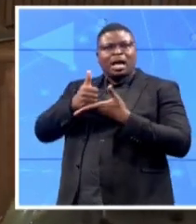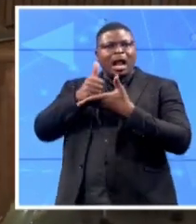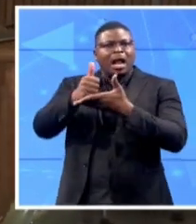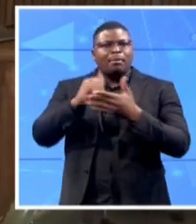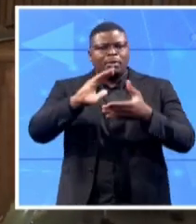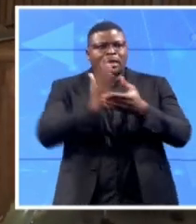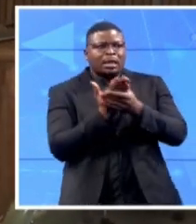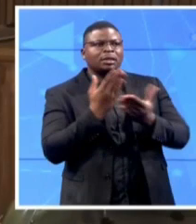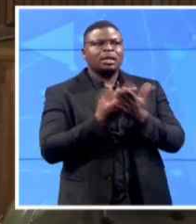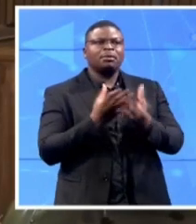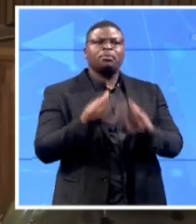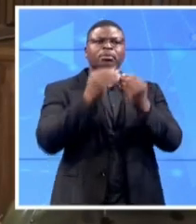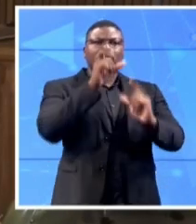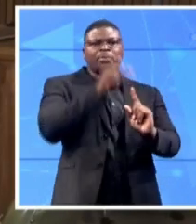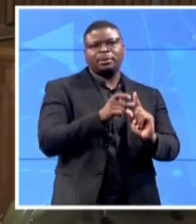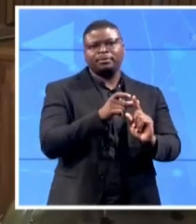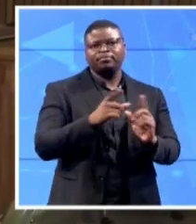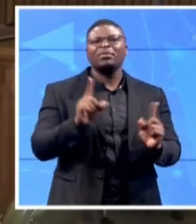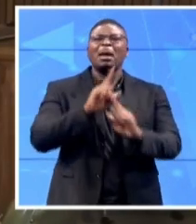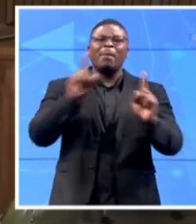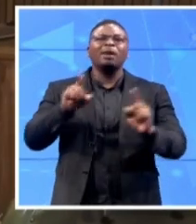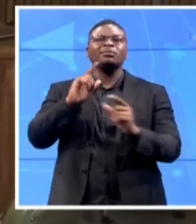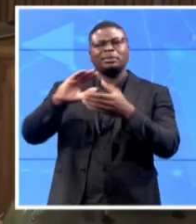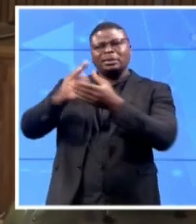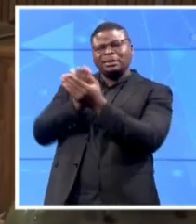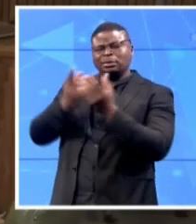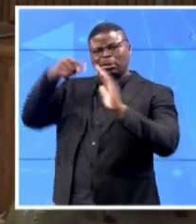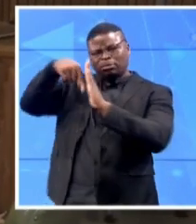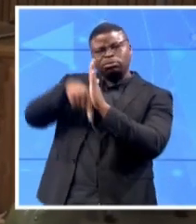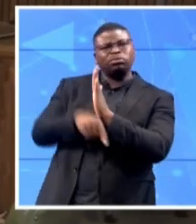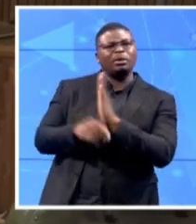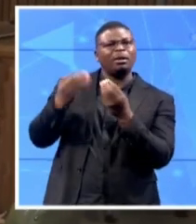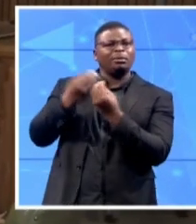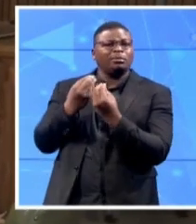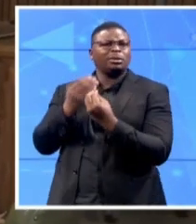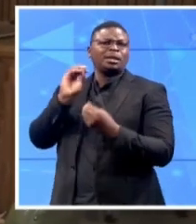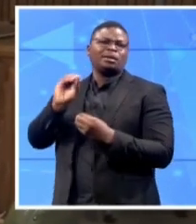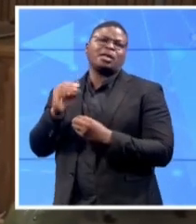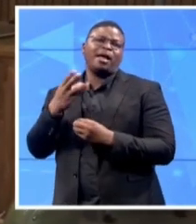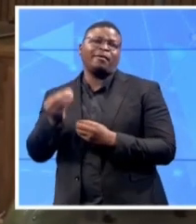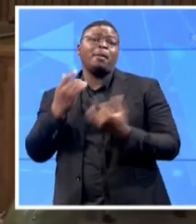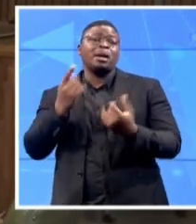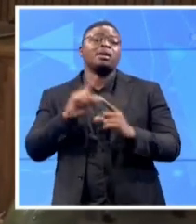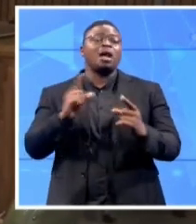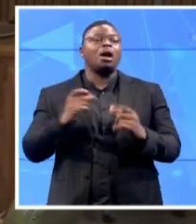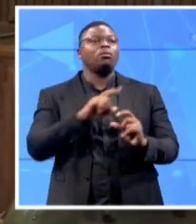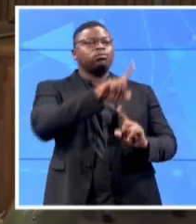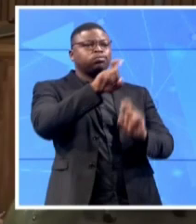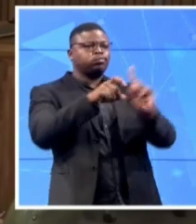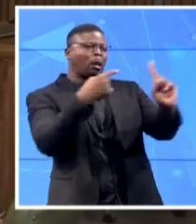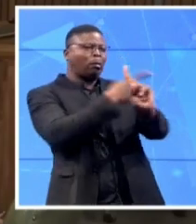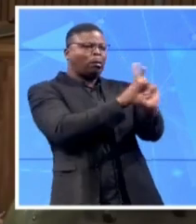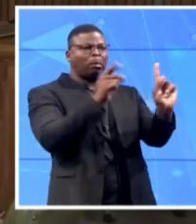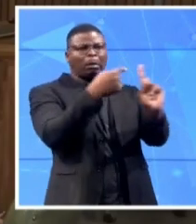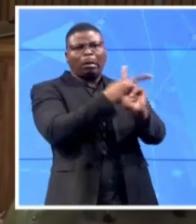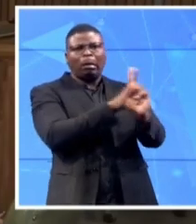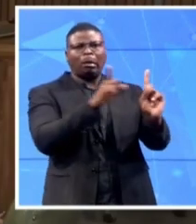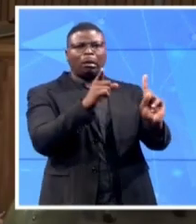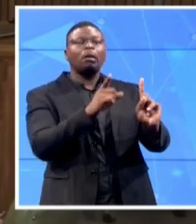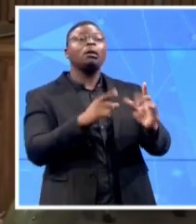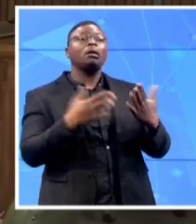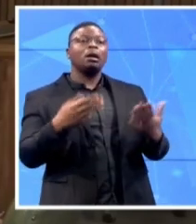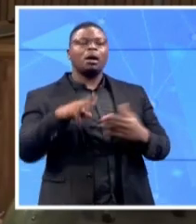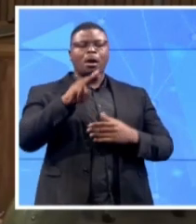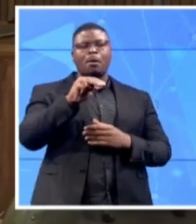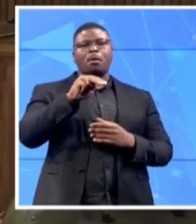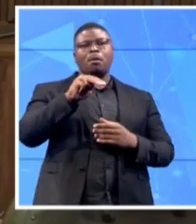we've heard these cross-examinations that Sergeant Mosia has been put under in the last day.